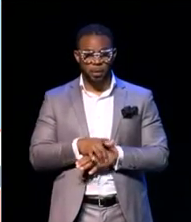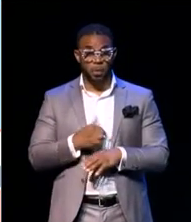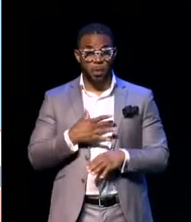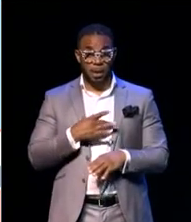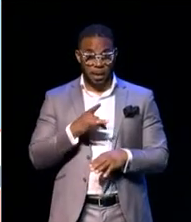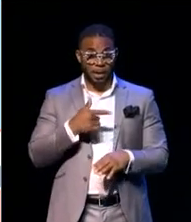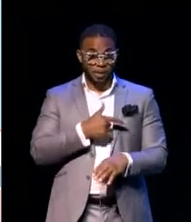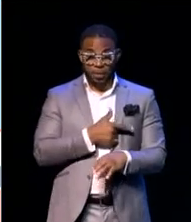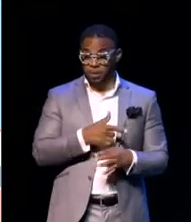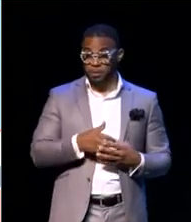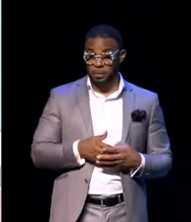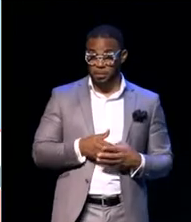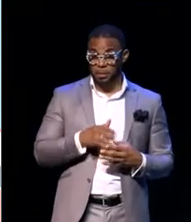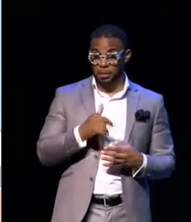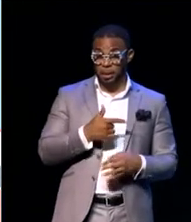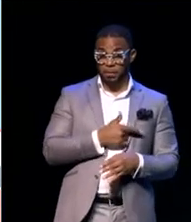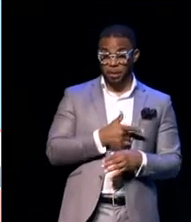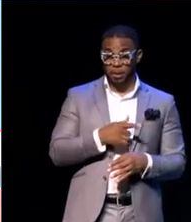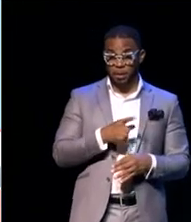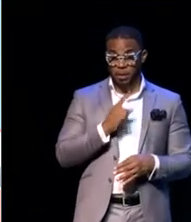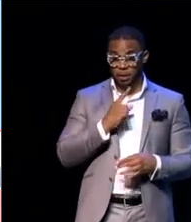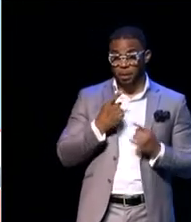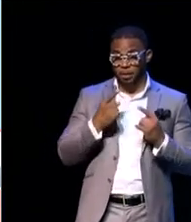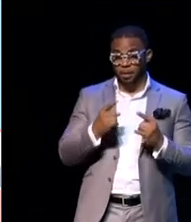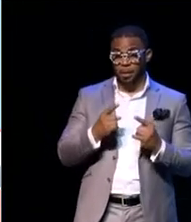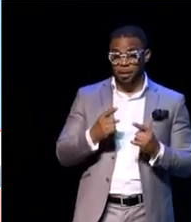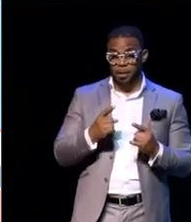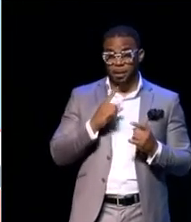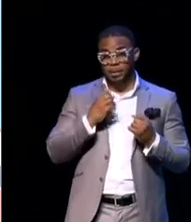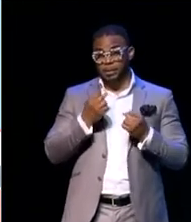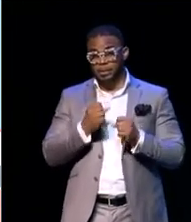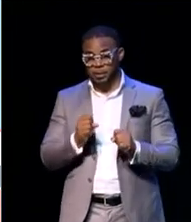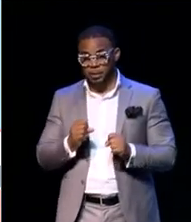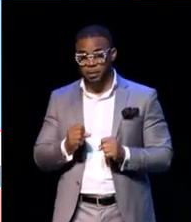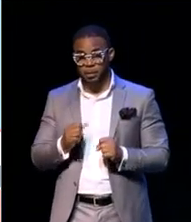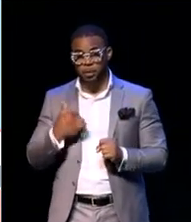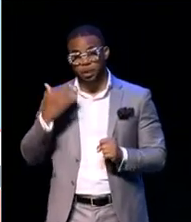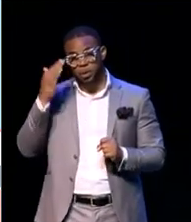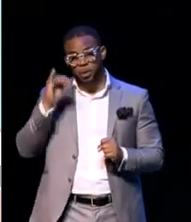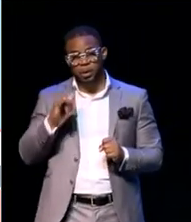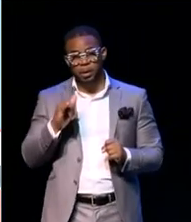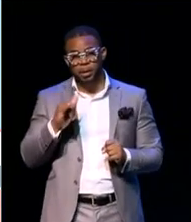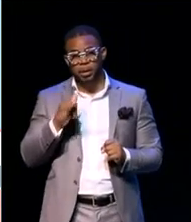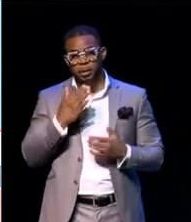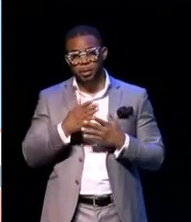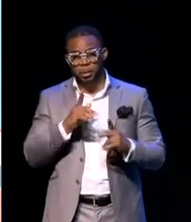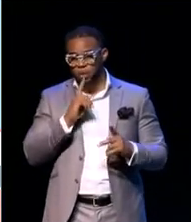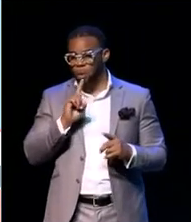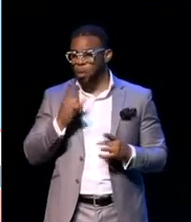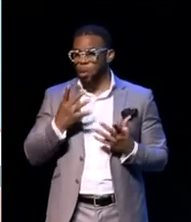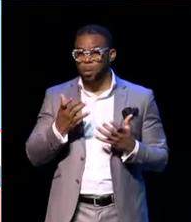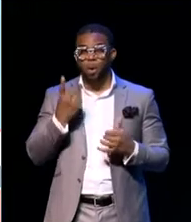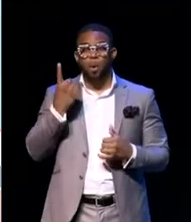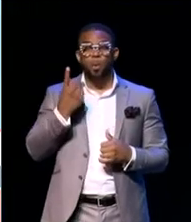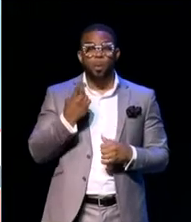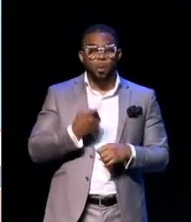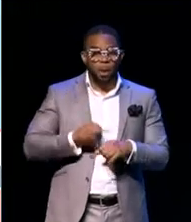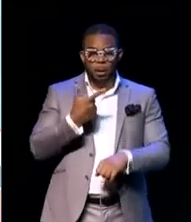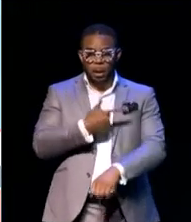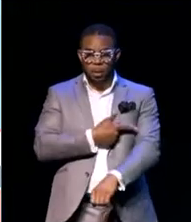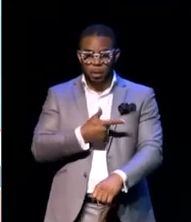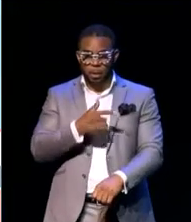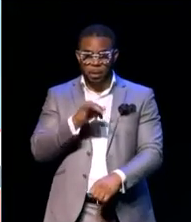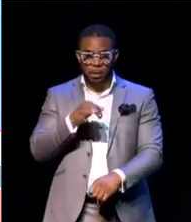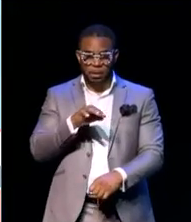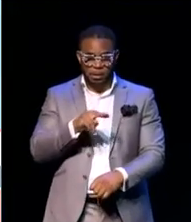that vaccine. That vaccine is effective, it's safe. We know that there are some people who only want 1 dose of a vaccine,